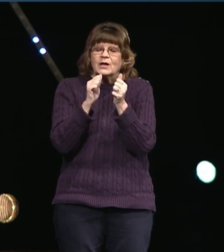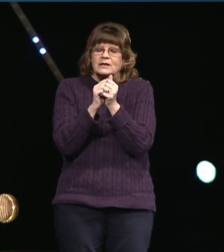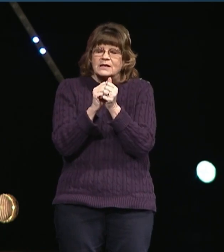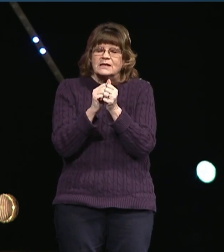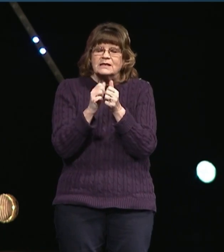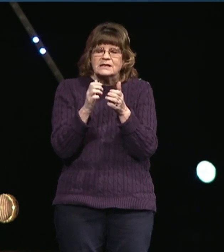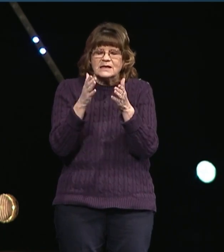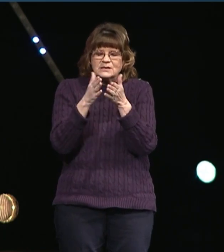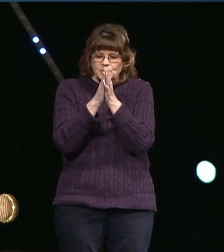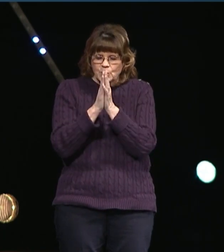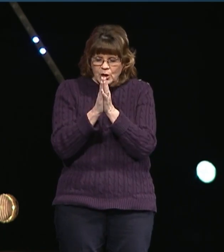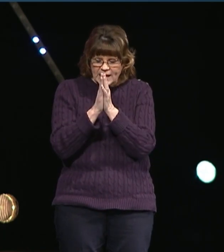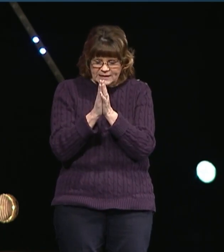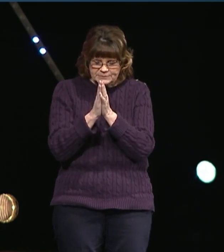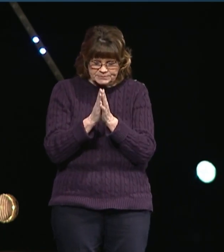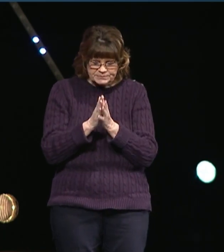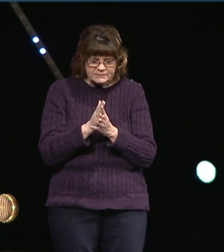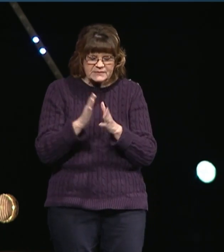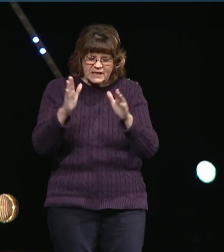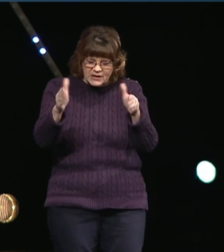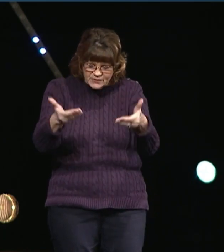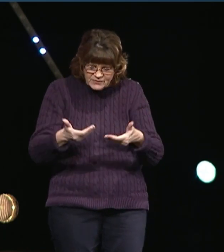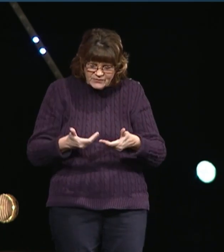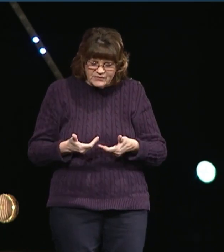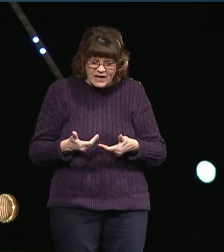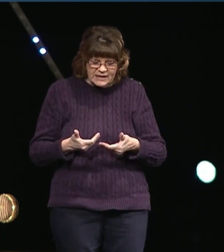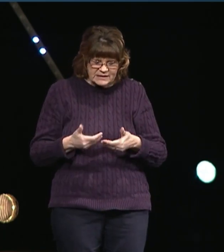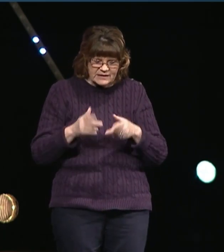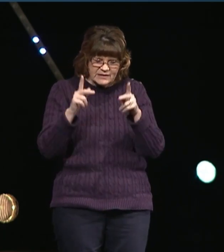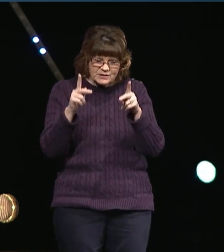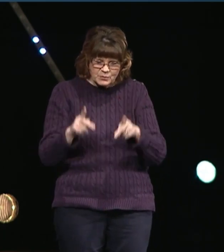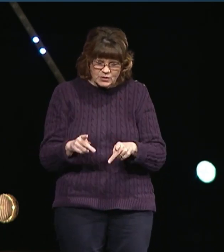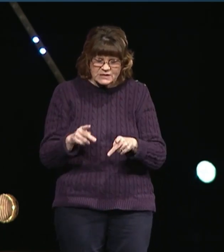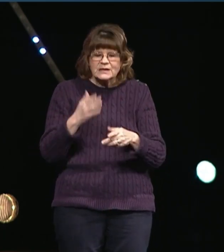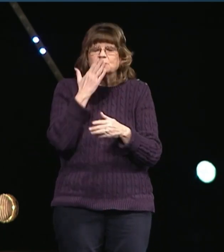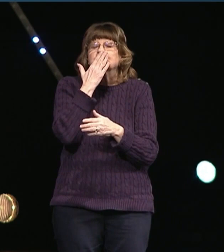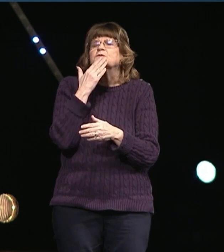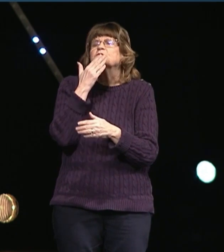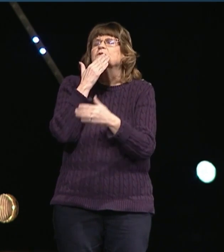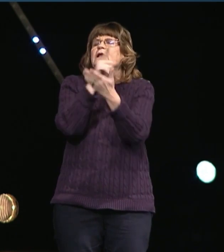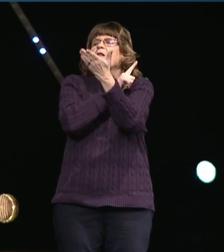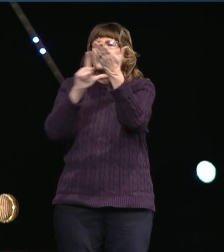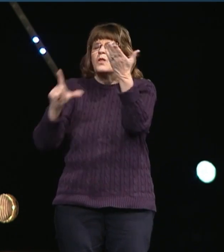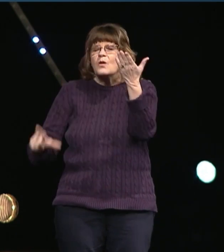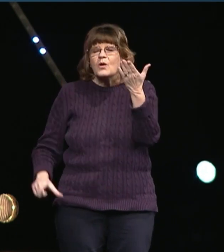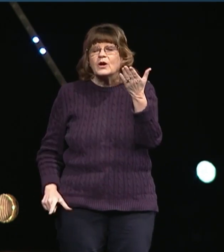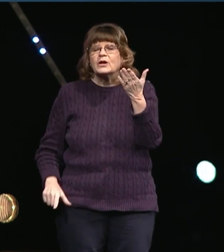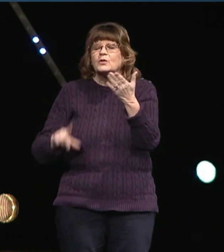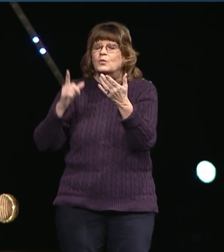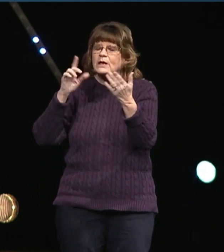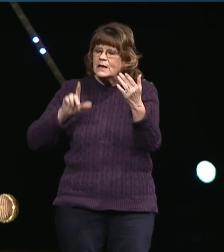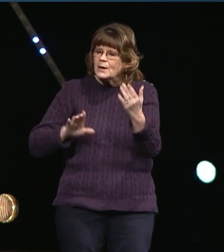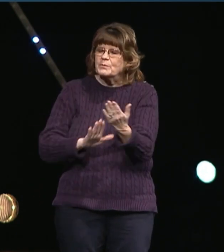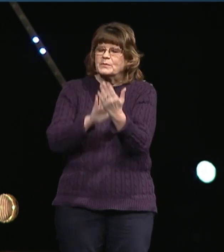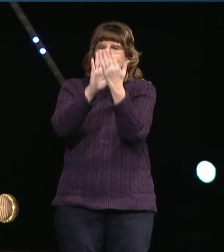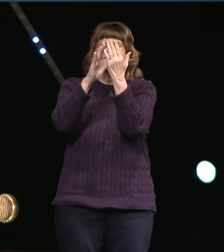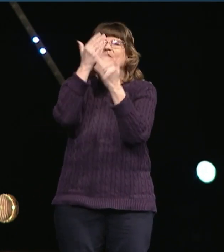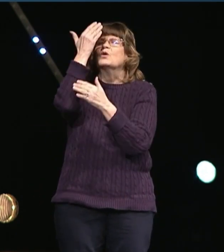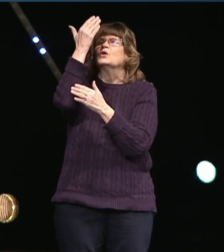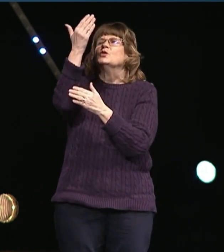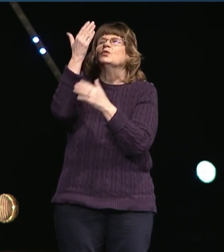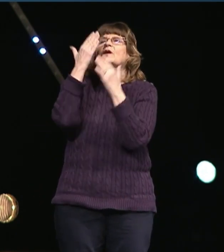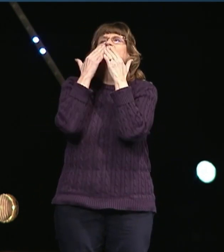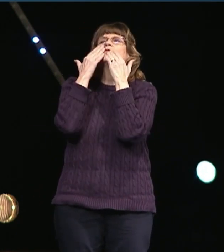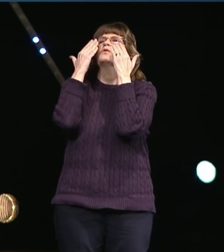that same Lord and invite his presence this morning. Dear Lord, we come before you in